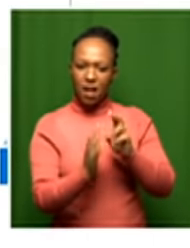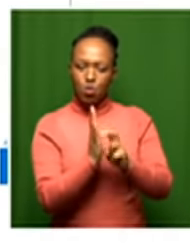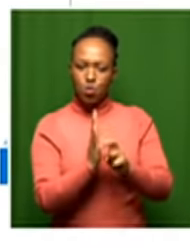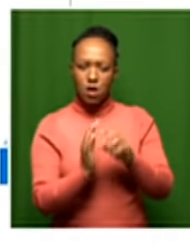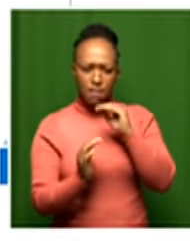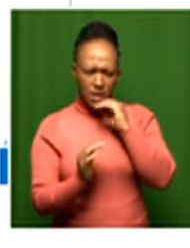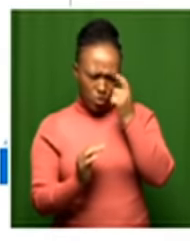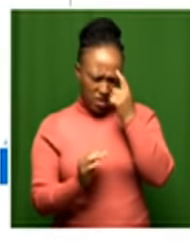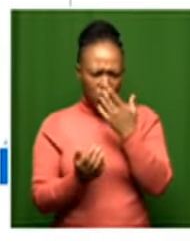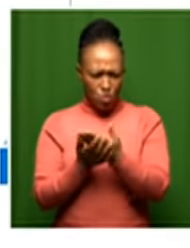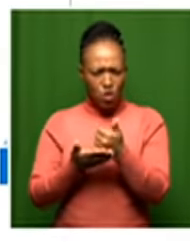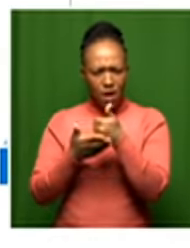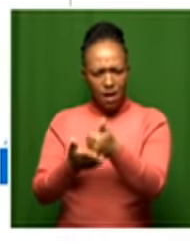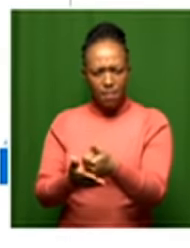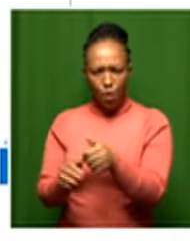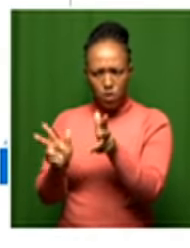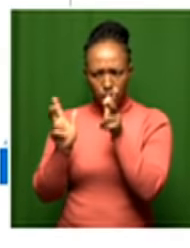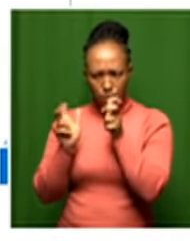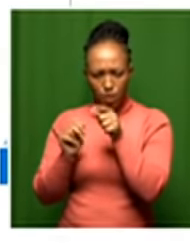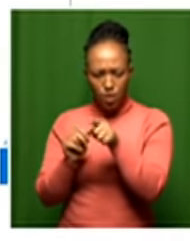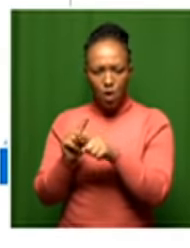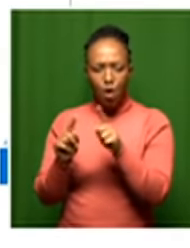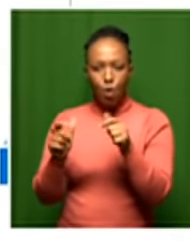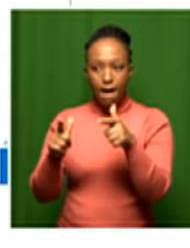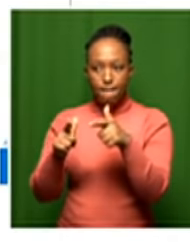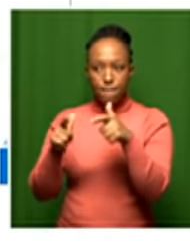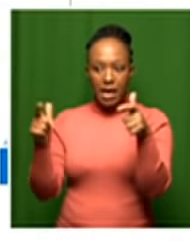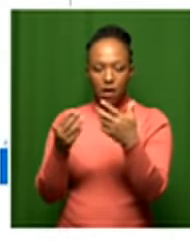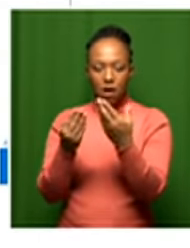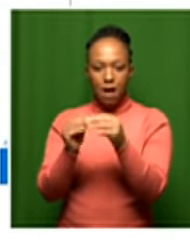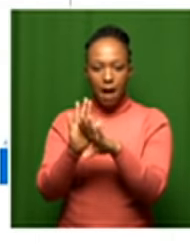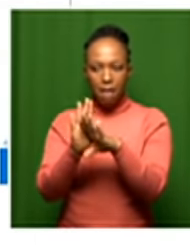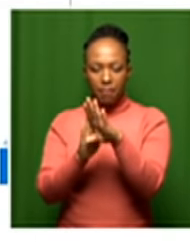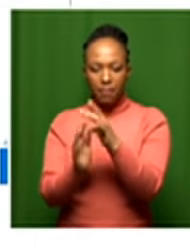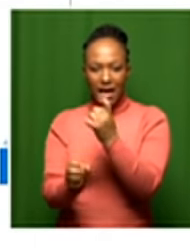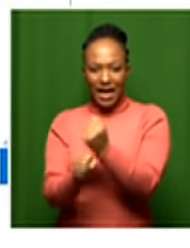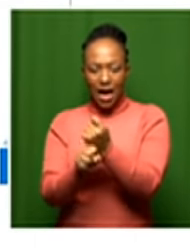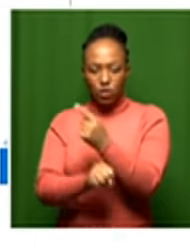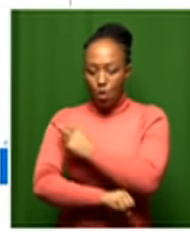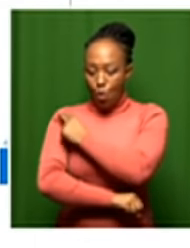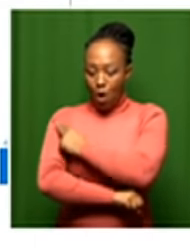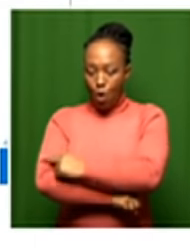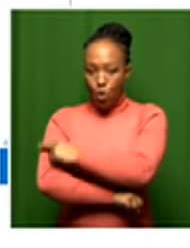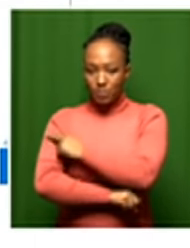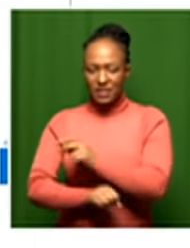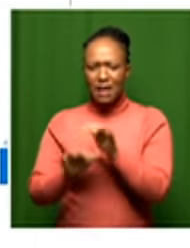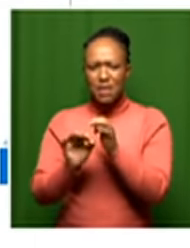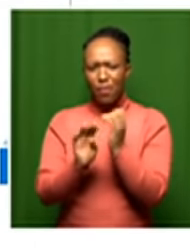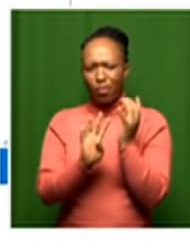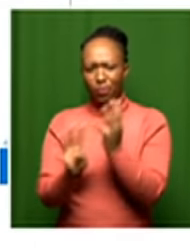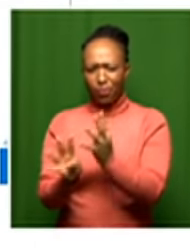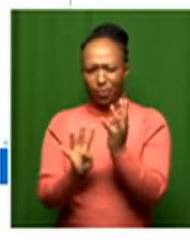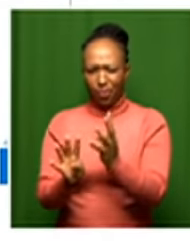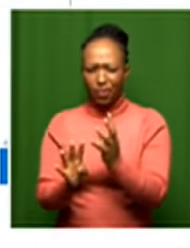have assisted? I mean, just hearing from you, the very big upward tick, particularly in Gauteng with hospital admissions, that's a little bit